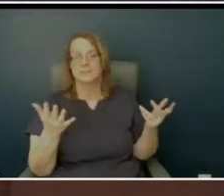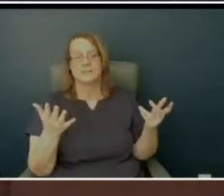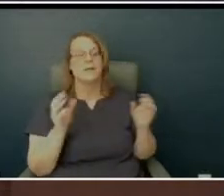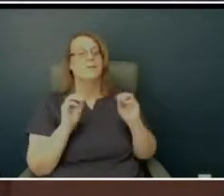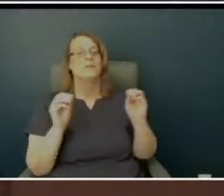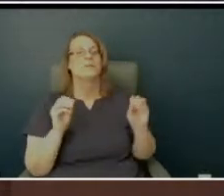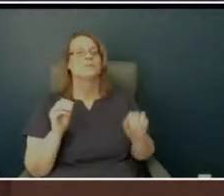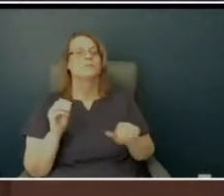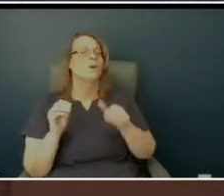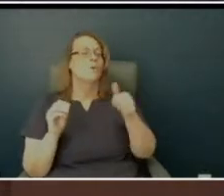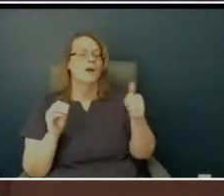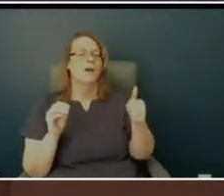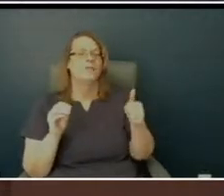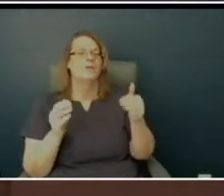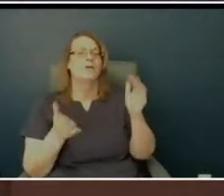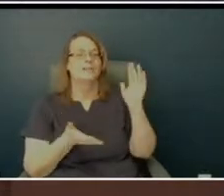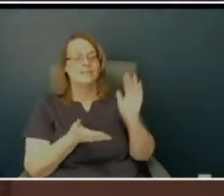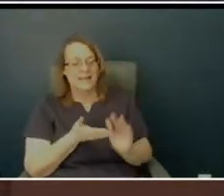a president.